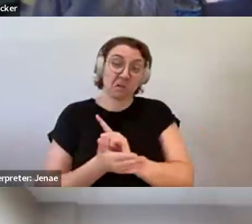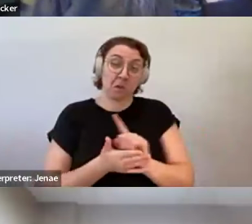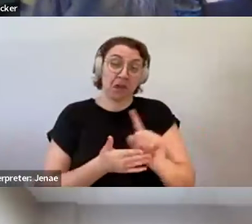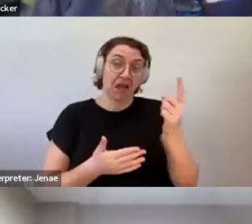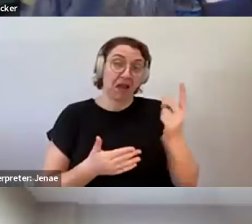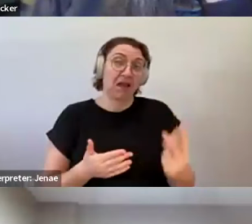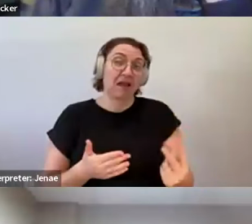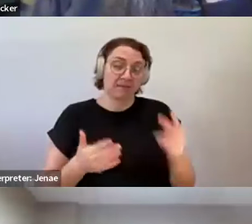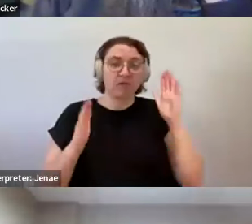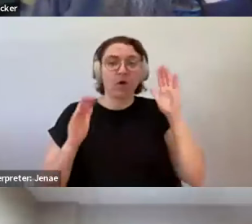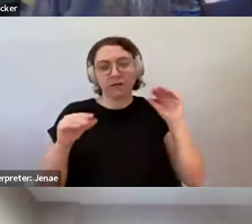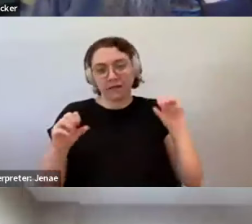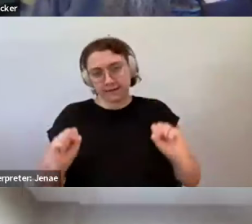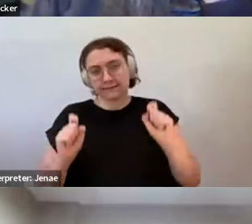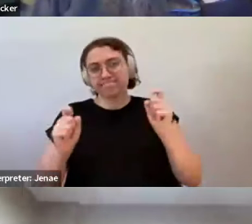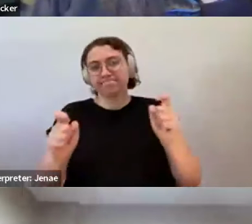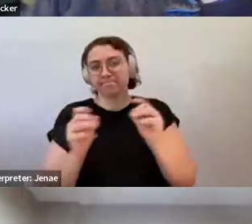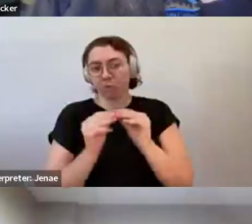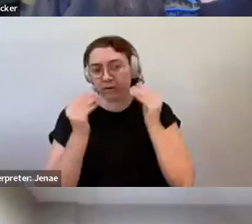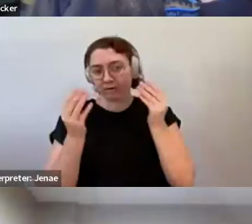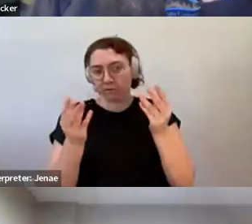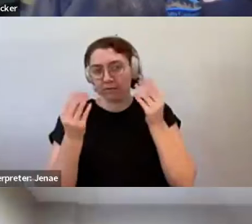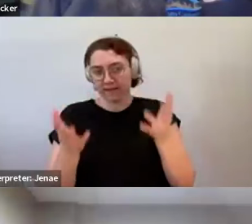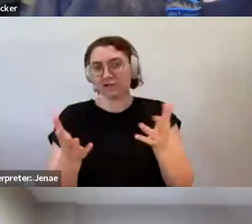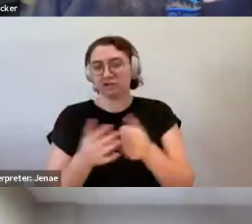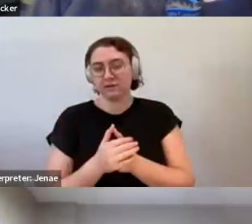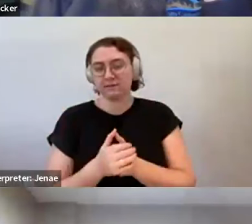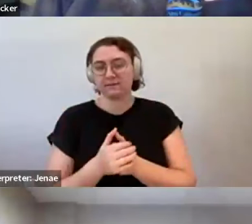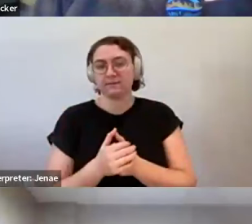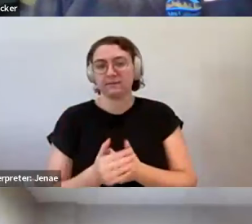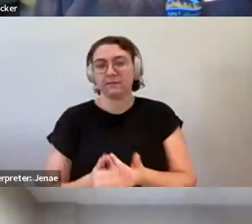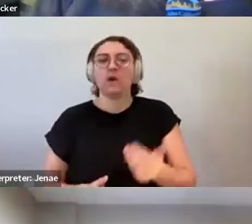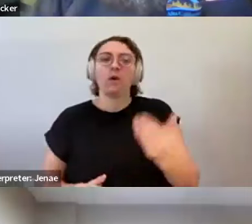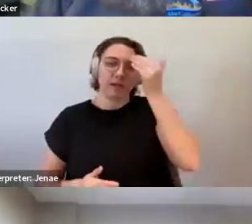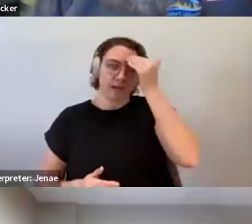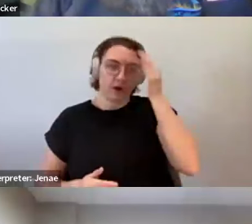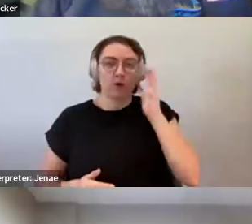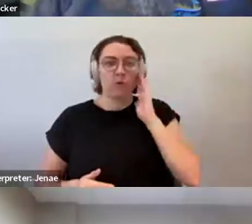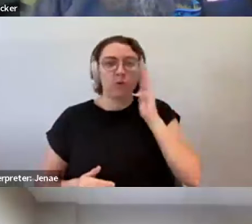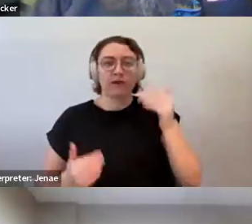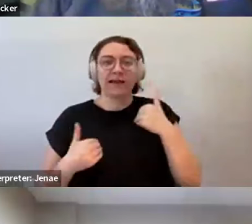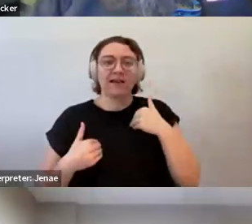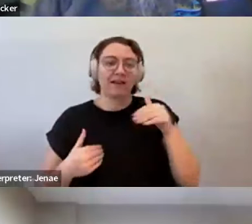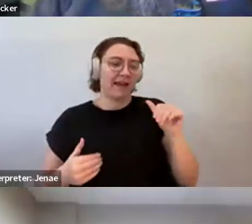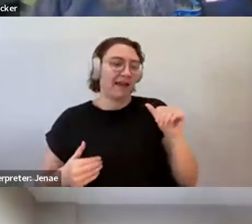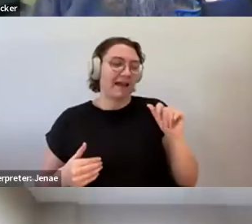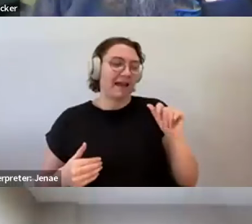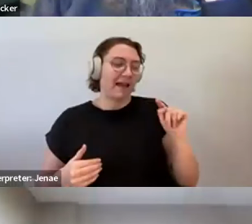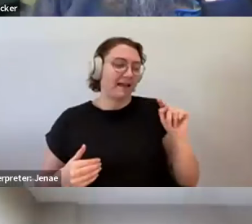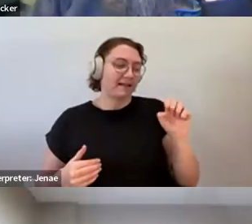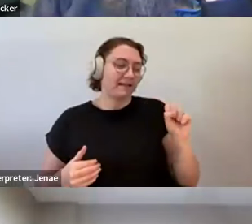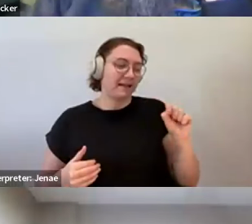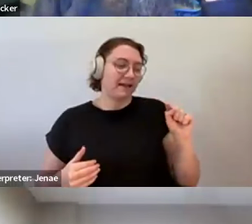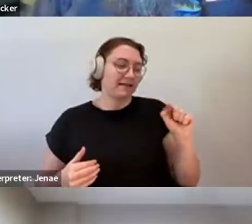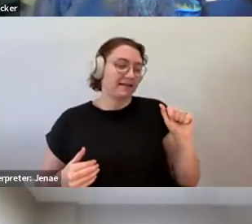so hopefully we can provide more information for service providers. We know that there's going to be an attestation form that you're going to be required